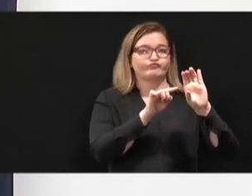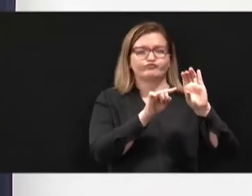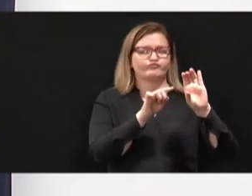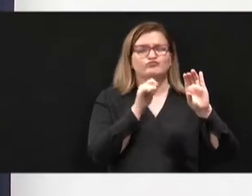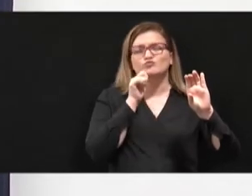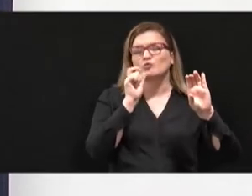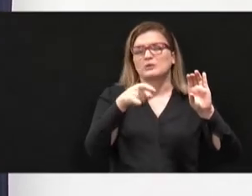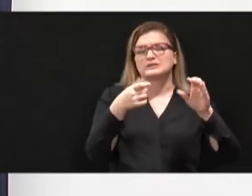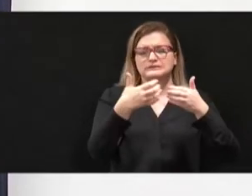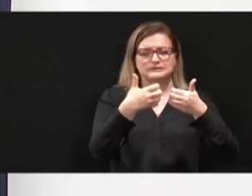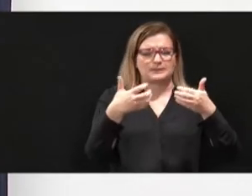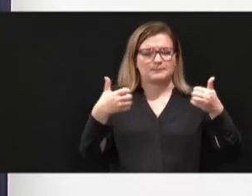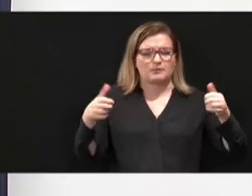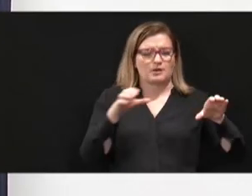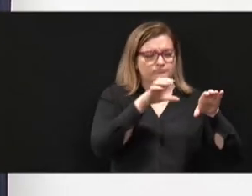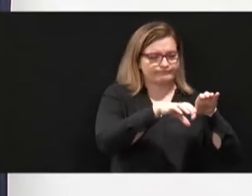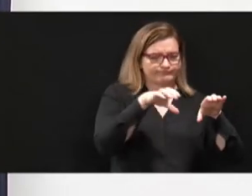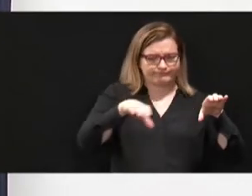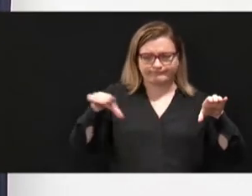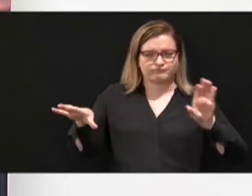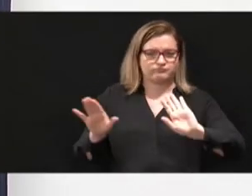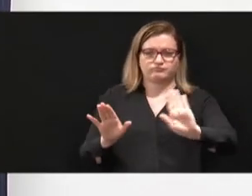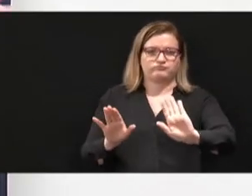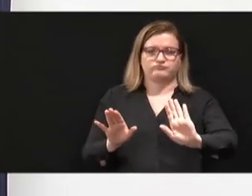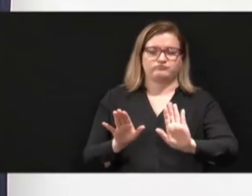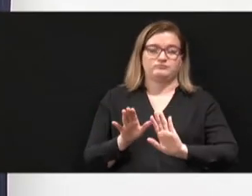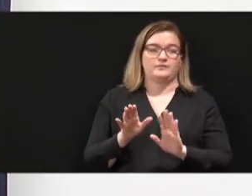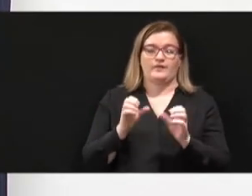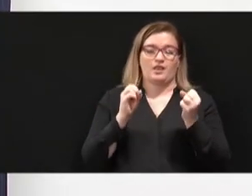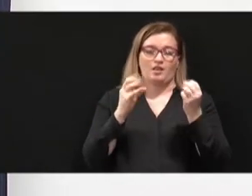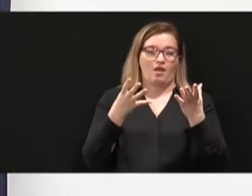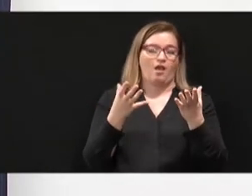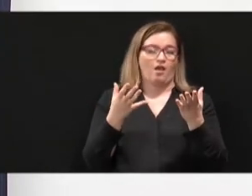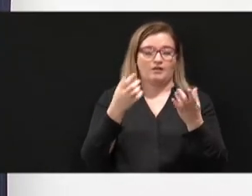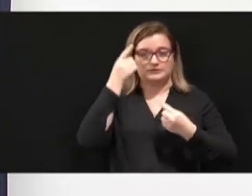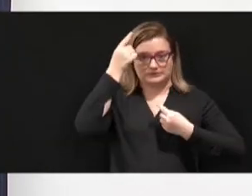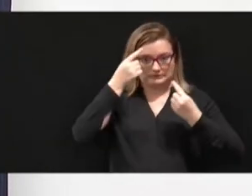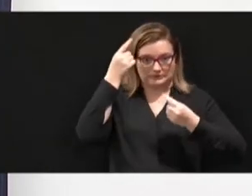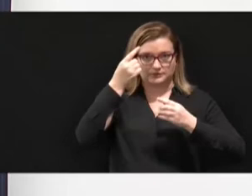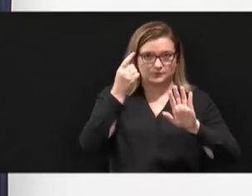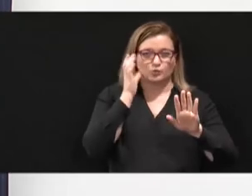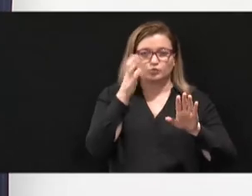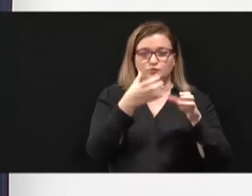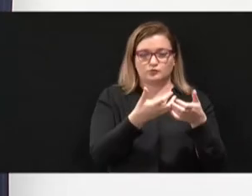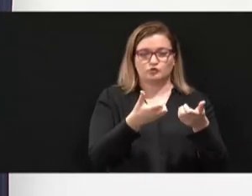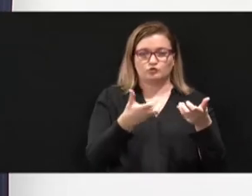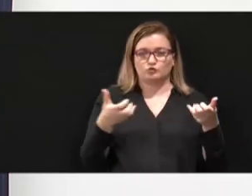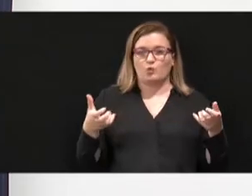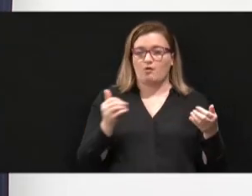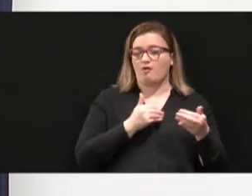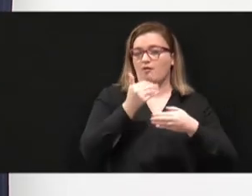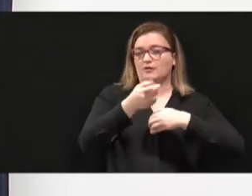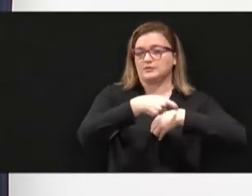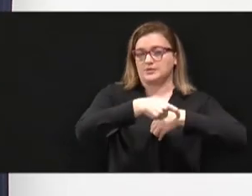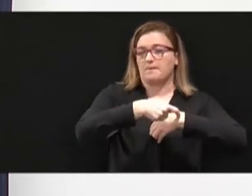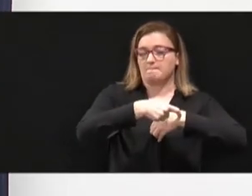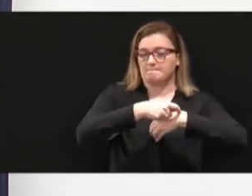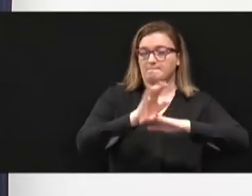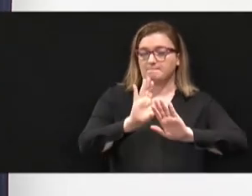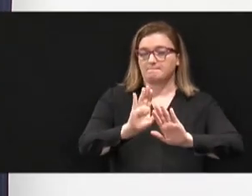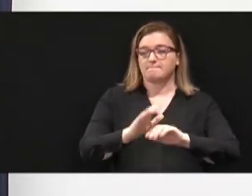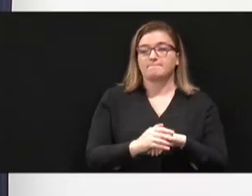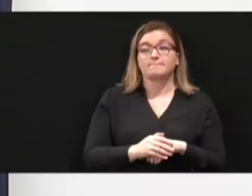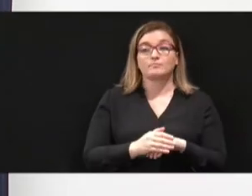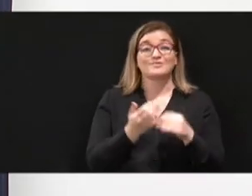it into piles right now. You got too much to think about. We'll do the pile sorting the next time around, okay? So just go